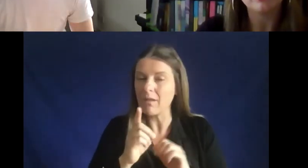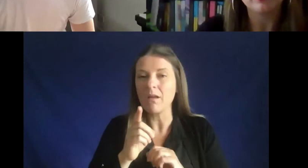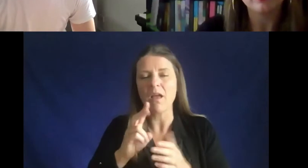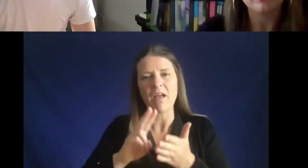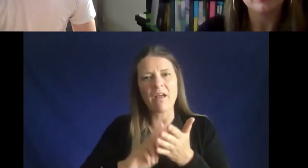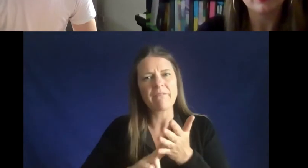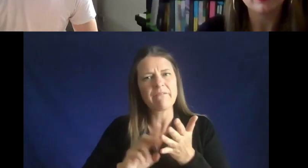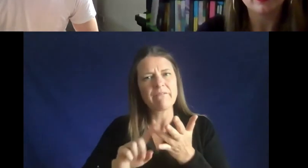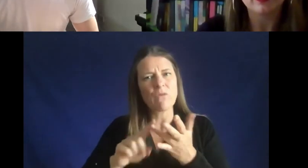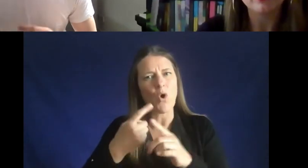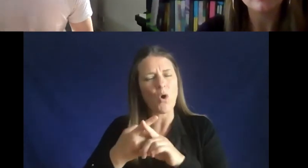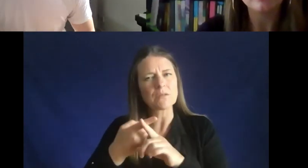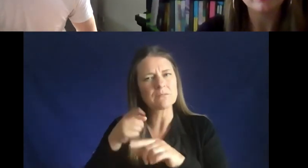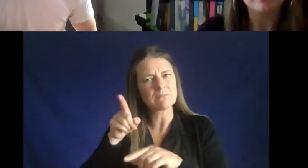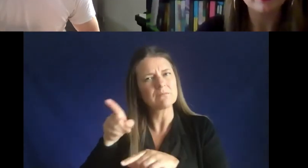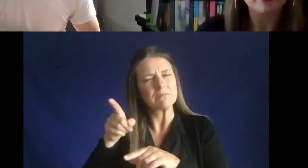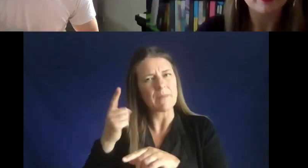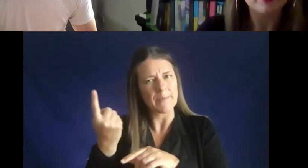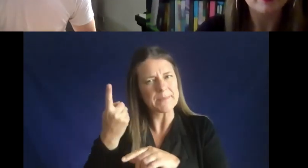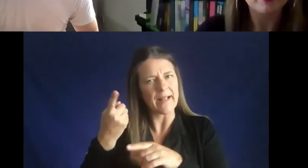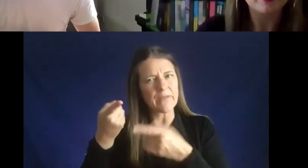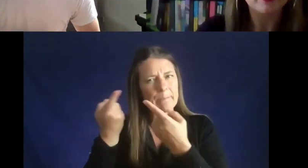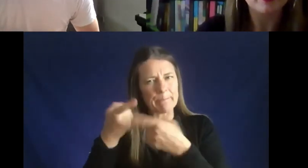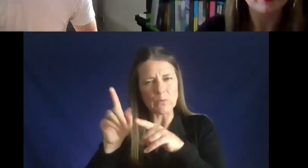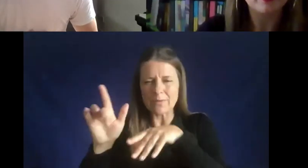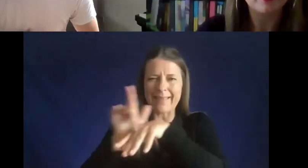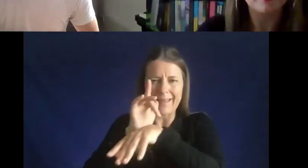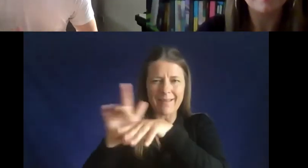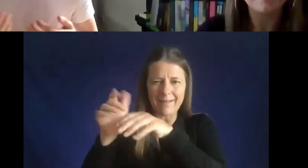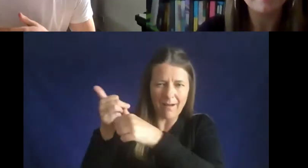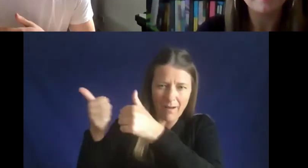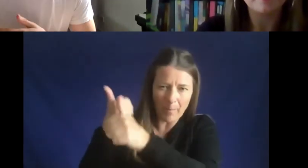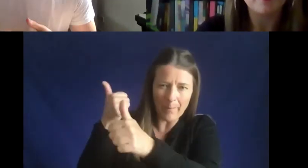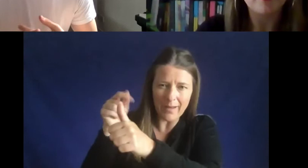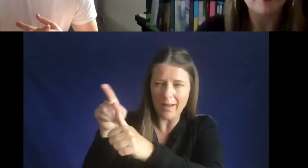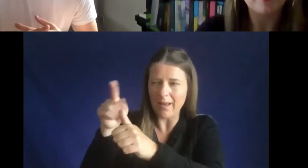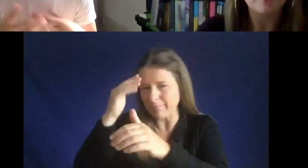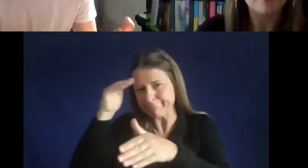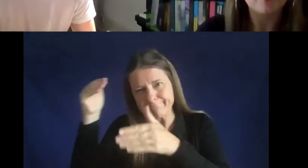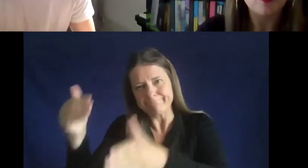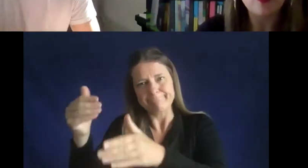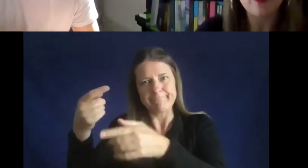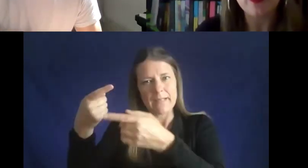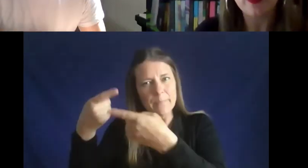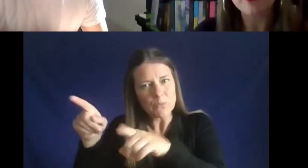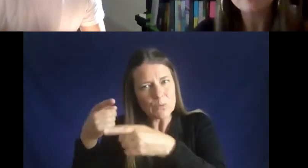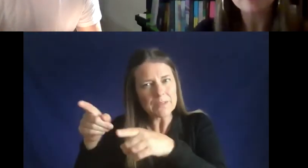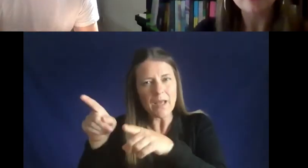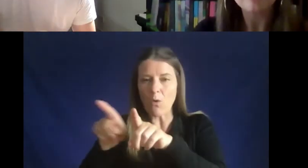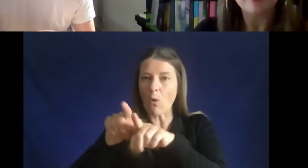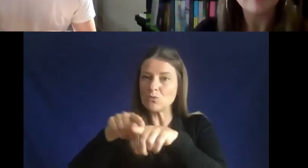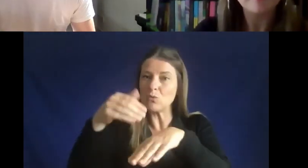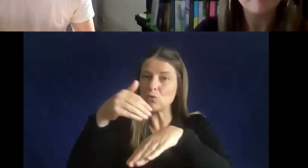not wrong. And so most of their work centres around music and criminal justice.